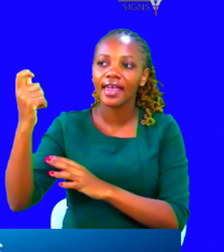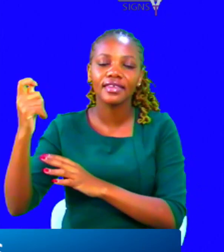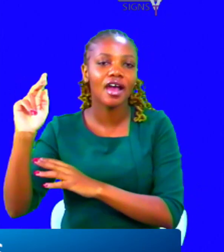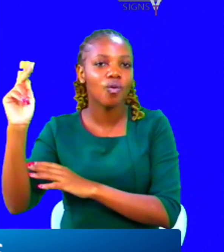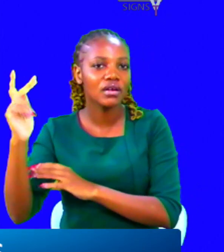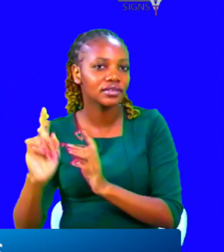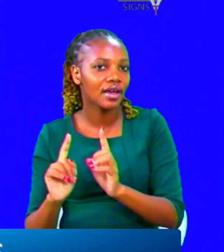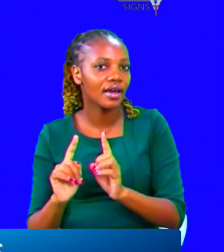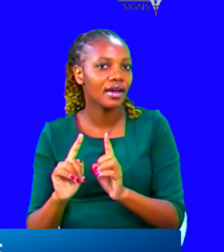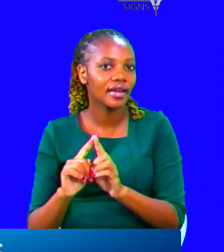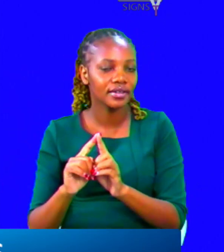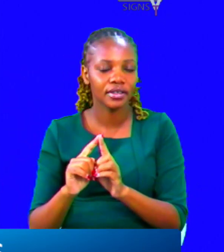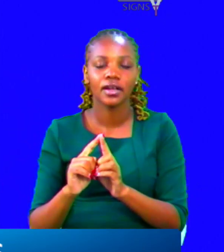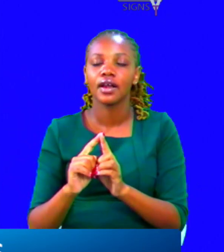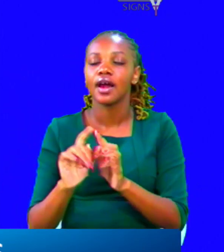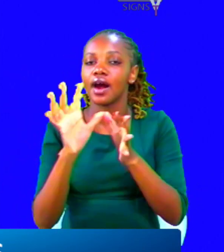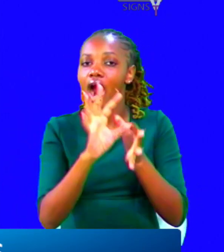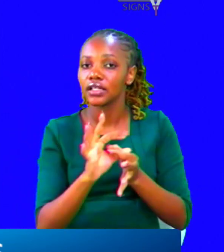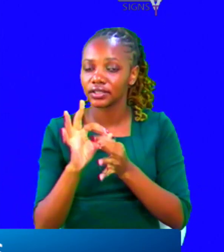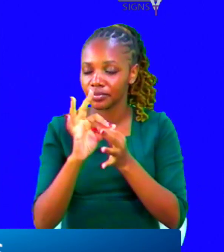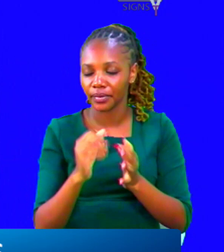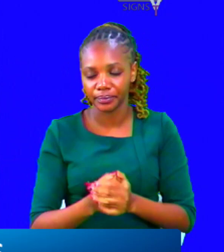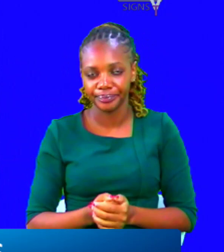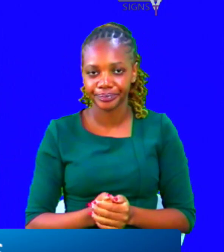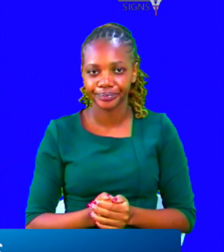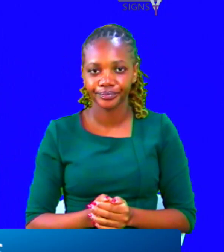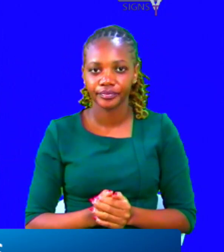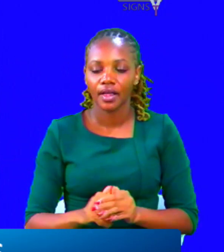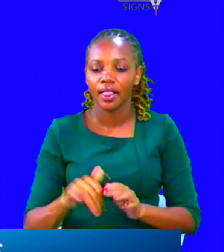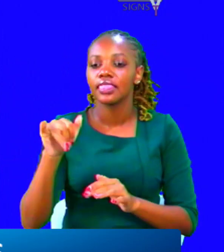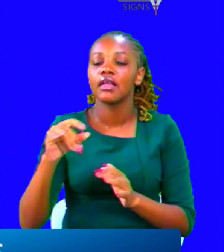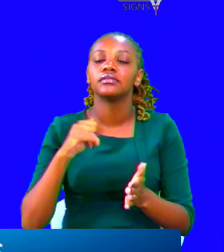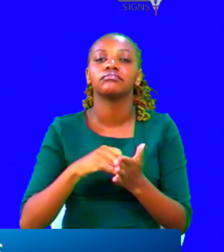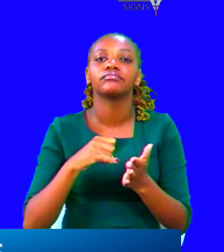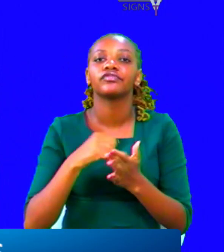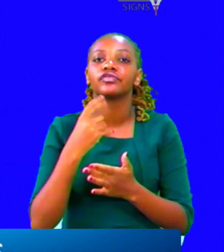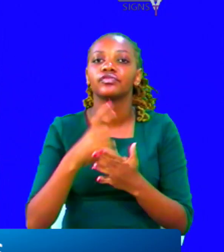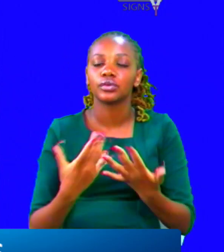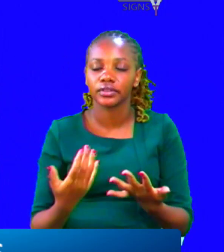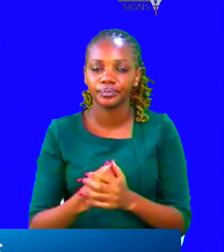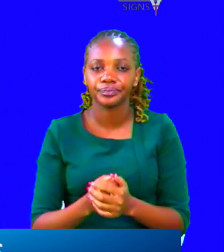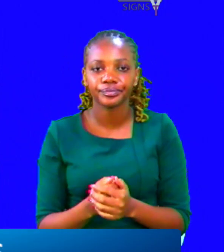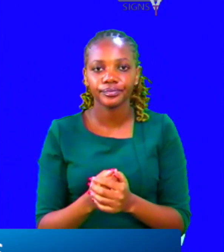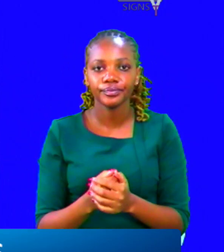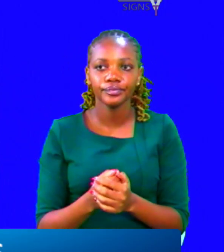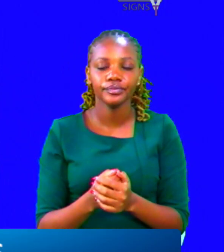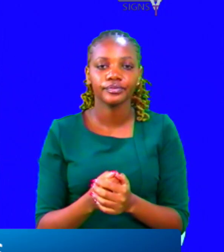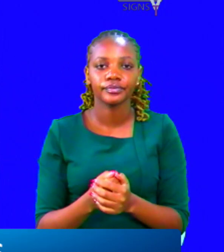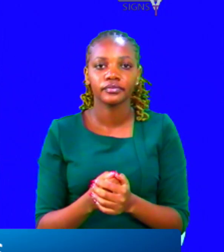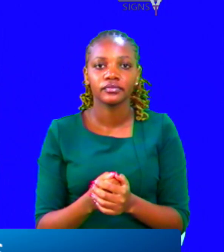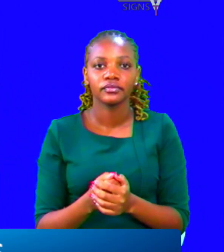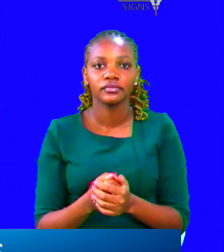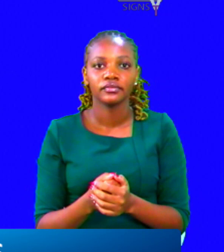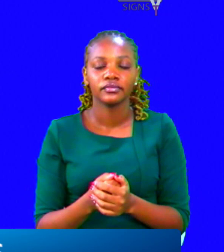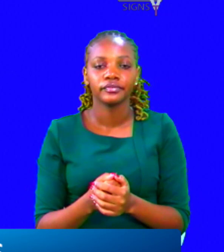and Azimio. Now, President William Ruto has set another condition for opposition members before the start of the dialogue between Kenya Kwanza